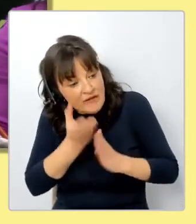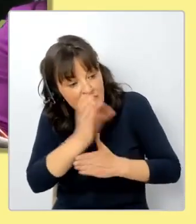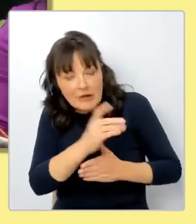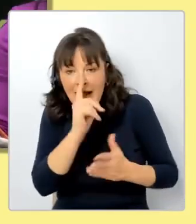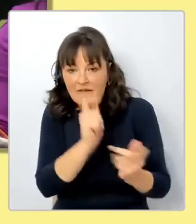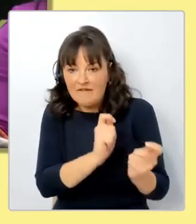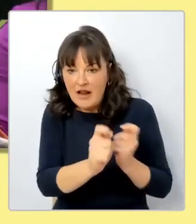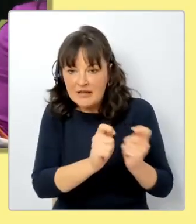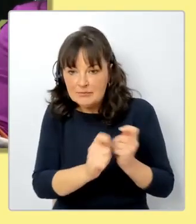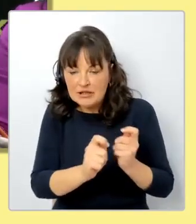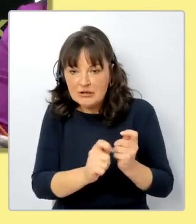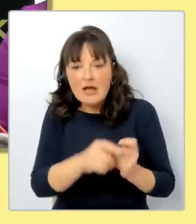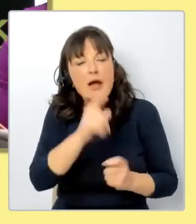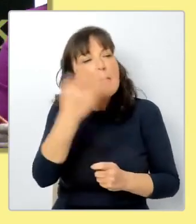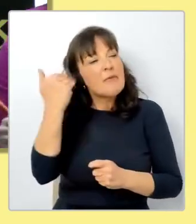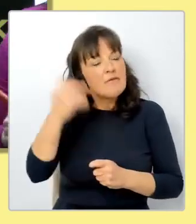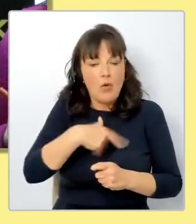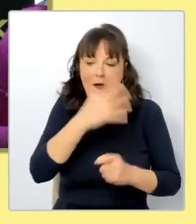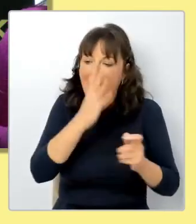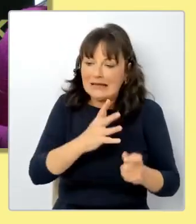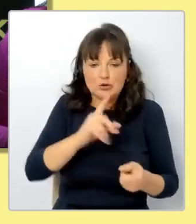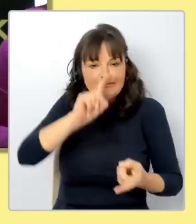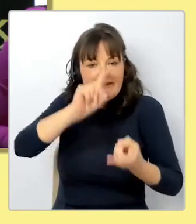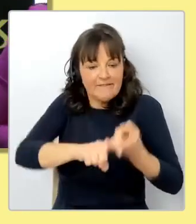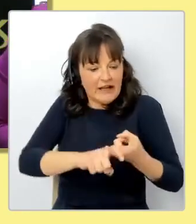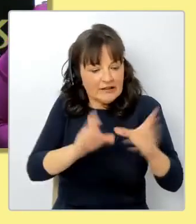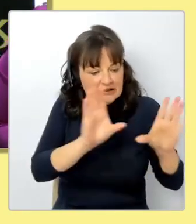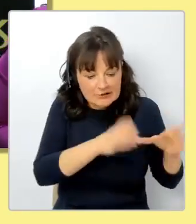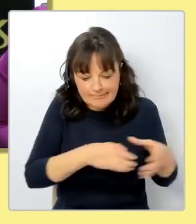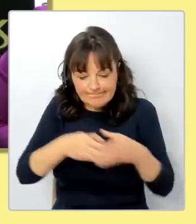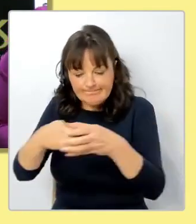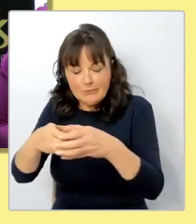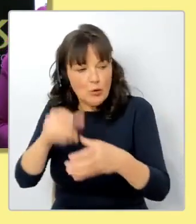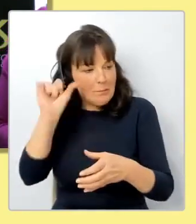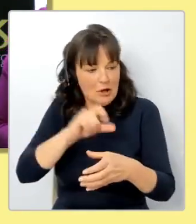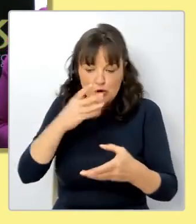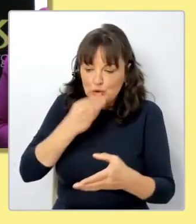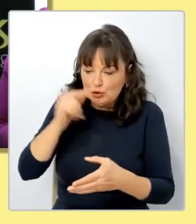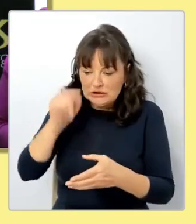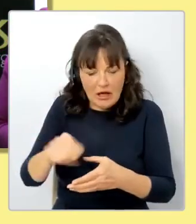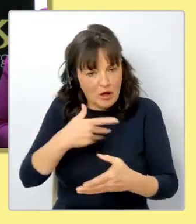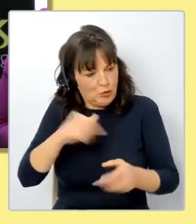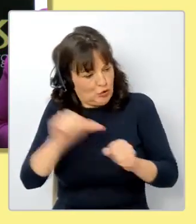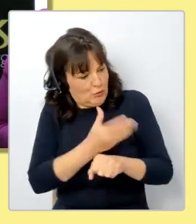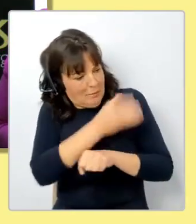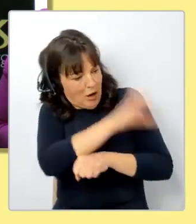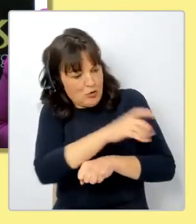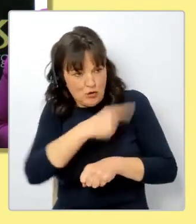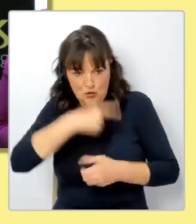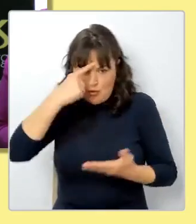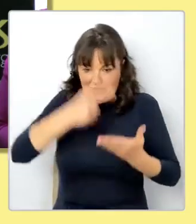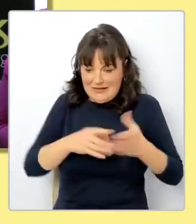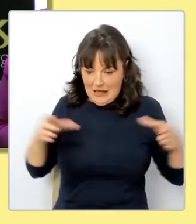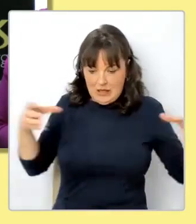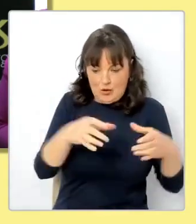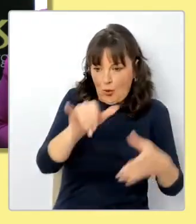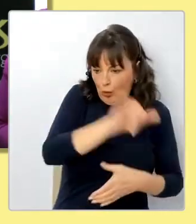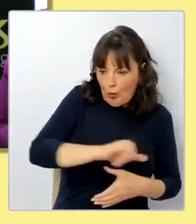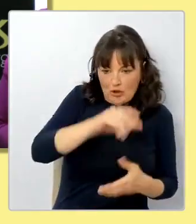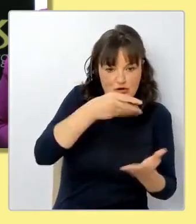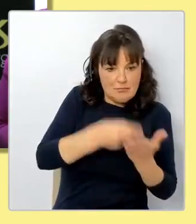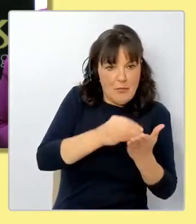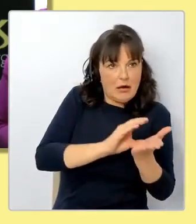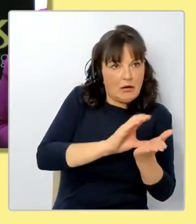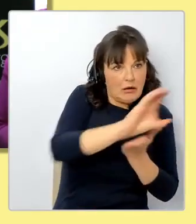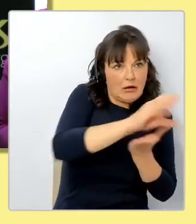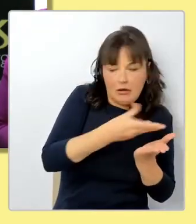the ring fencing. So making sure that we absolutely allow you and empower you to do what you need to do in your local communities is something